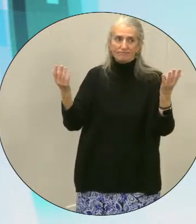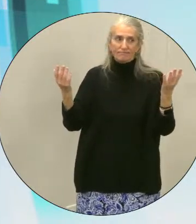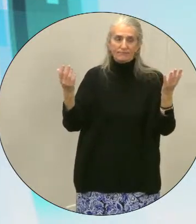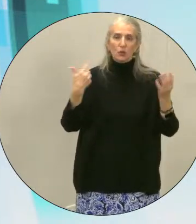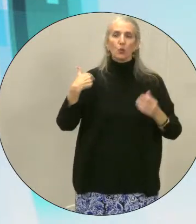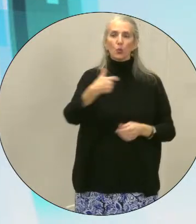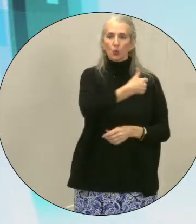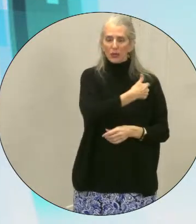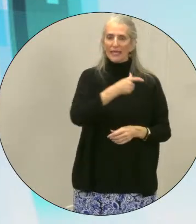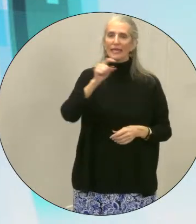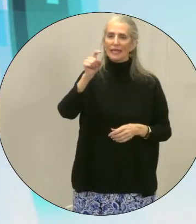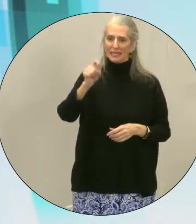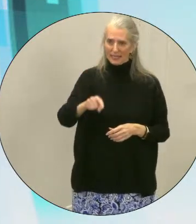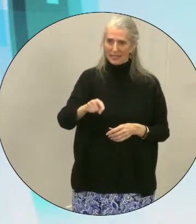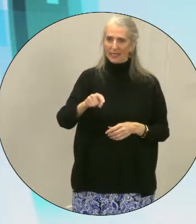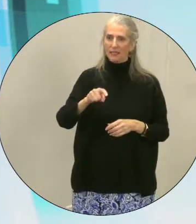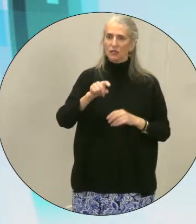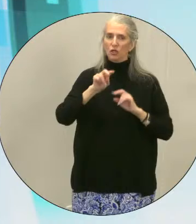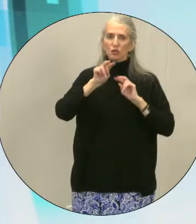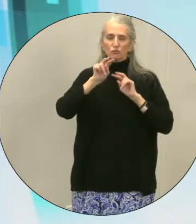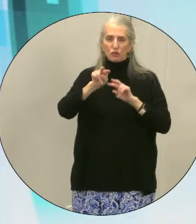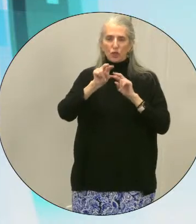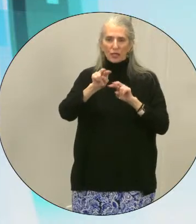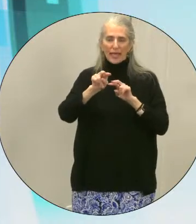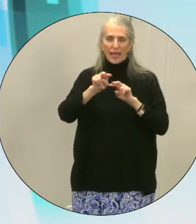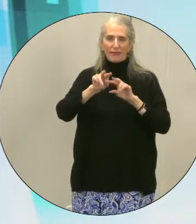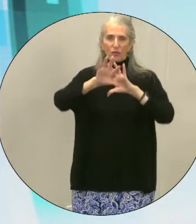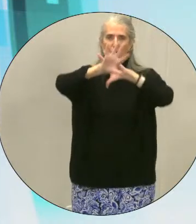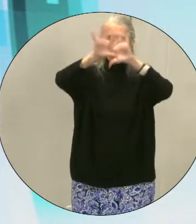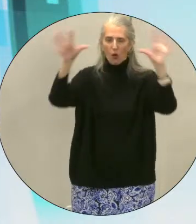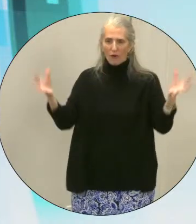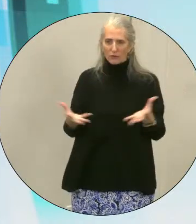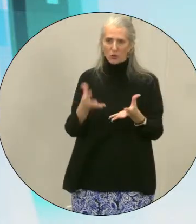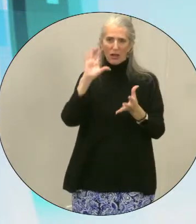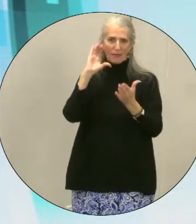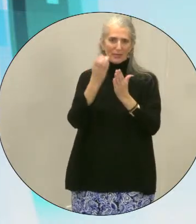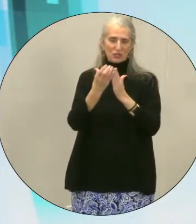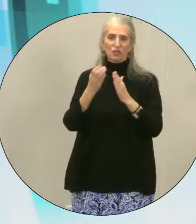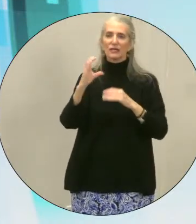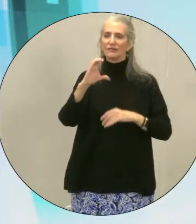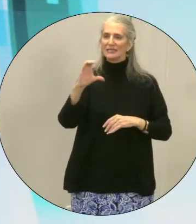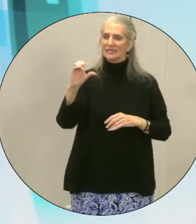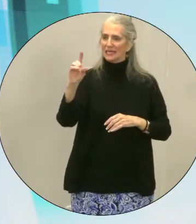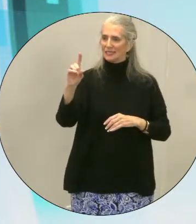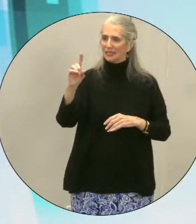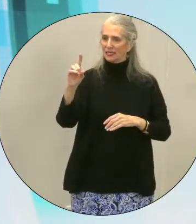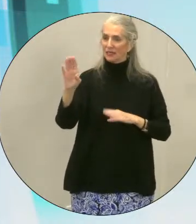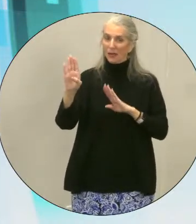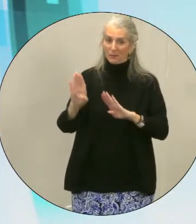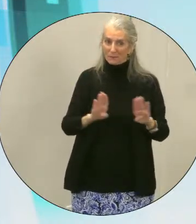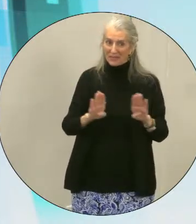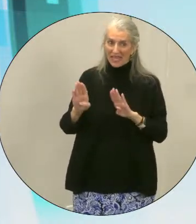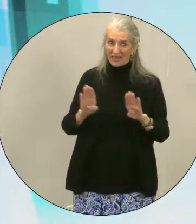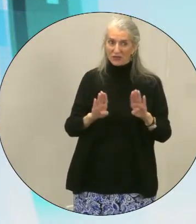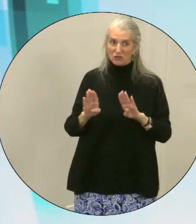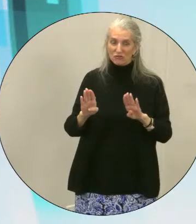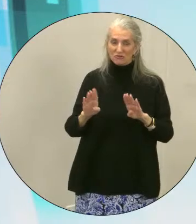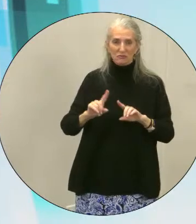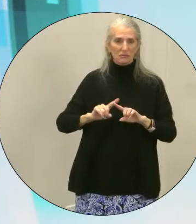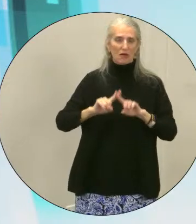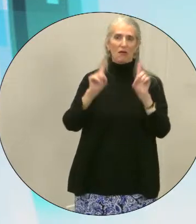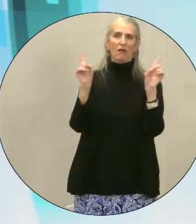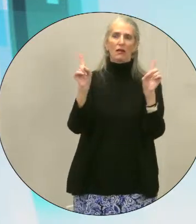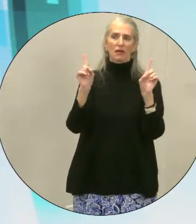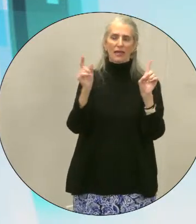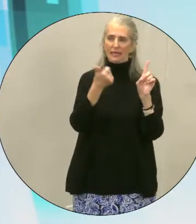We need to look at the overall picture in CCSD. Behaviors are unlike anything I've ever